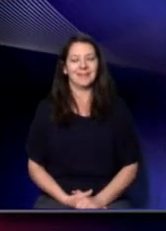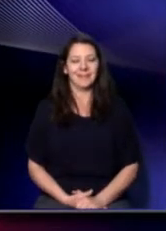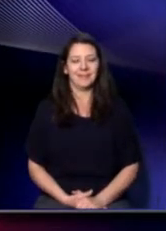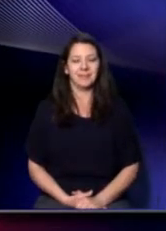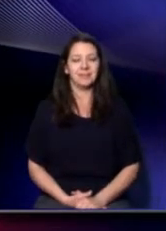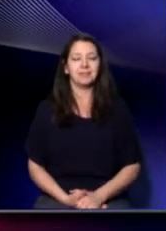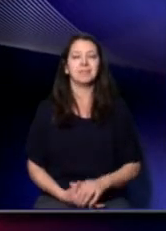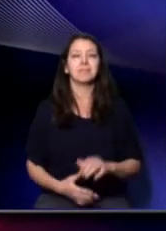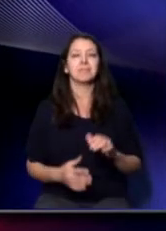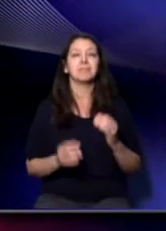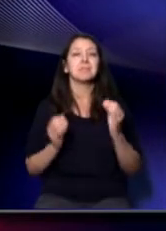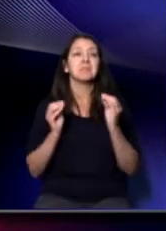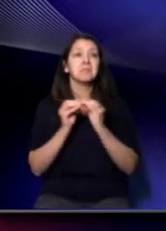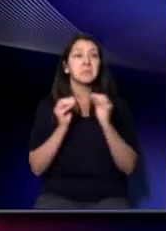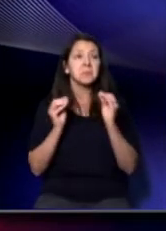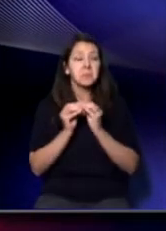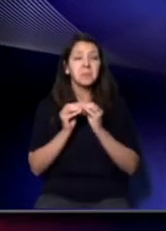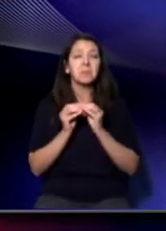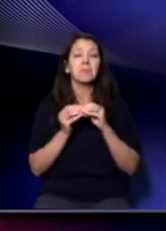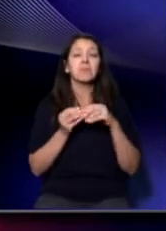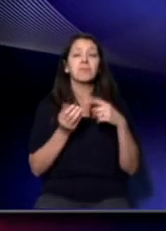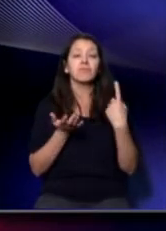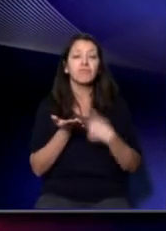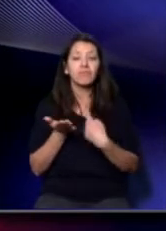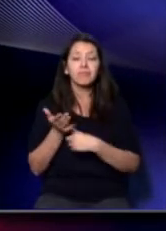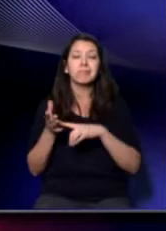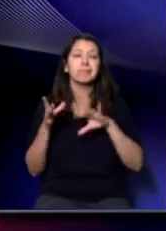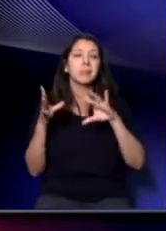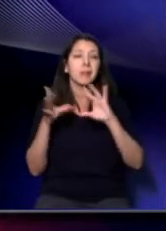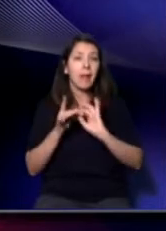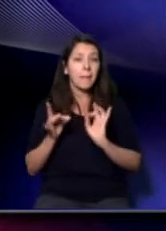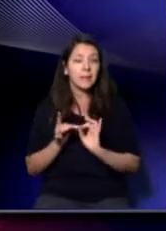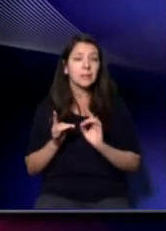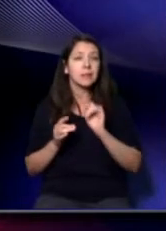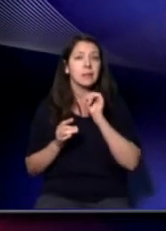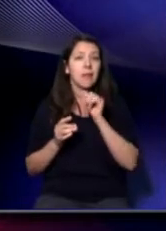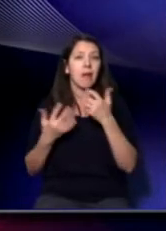Any other non-agenda public comments?